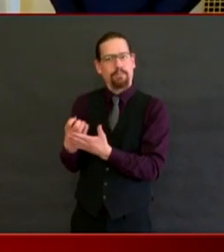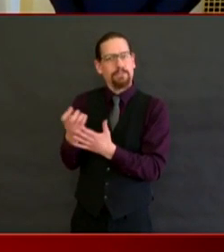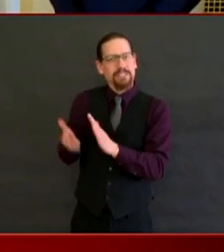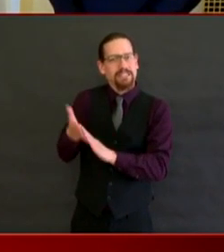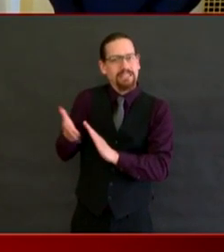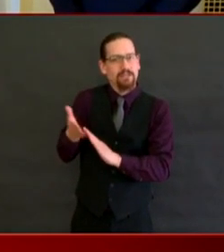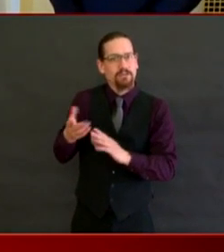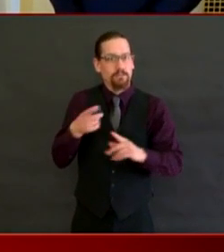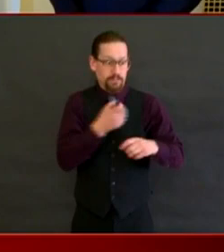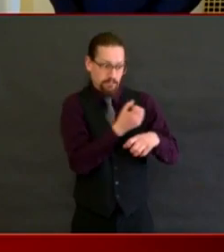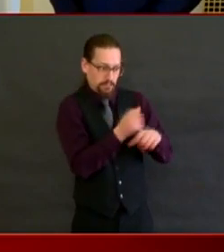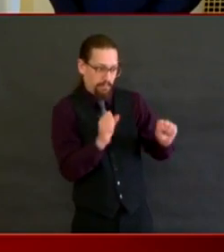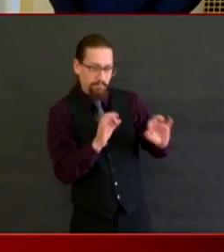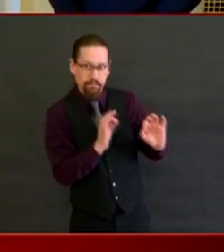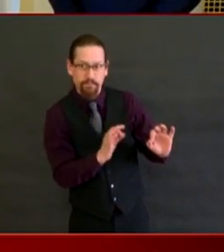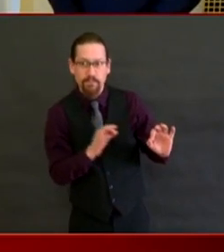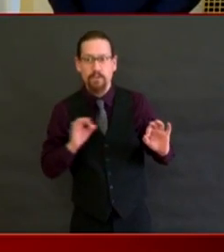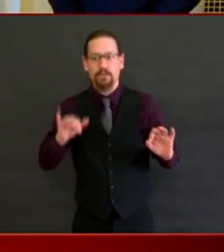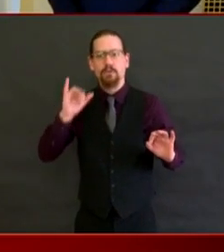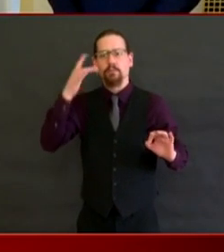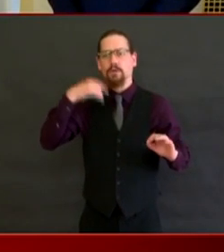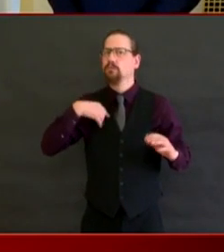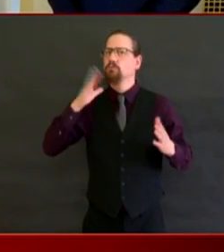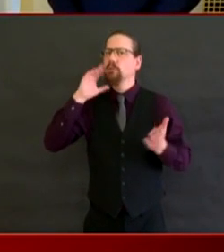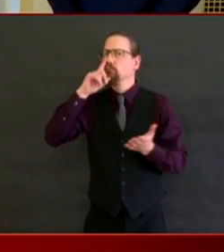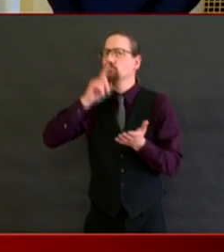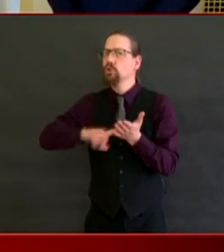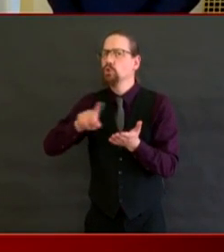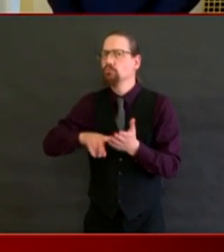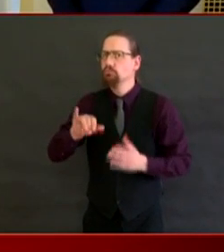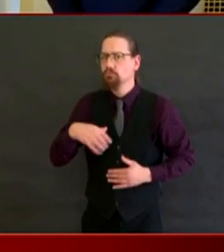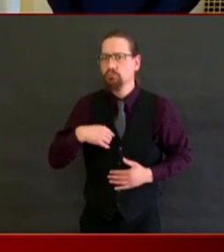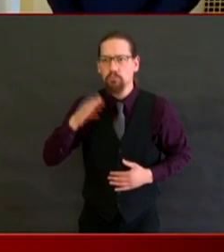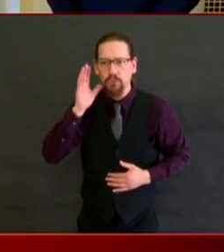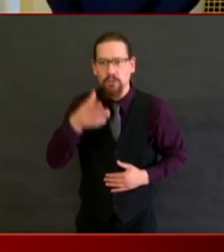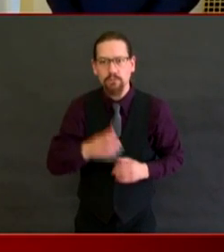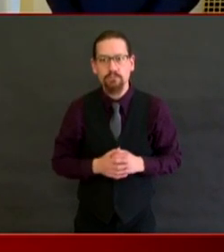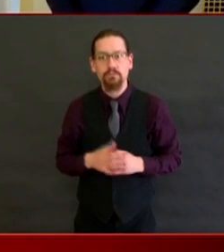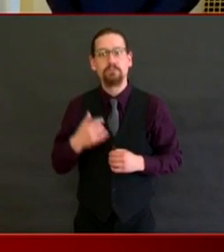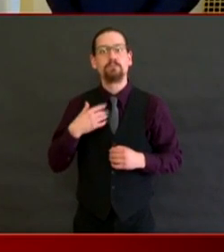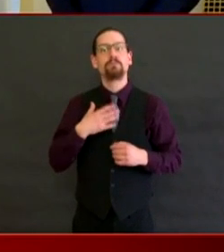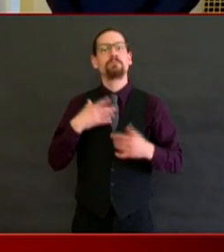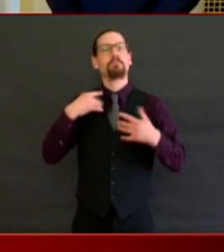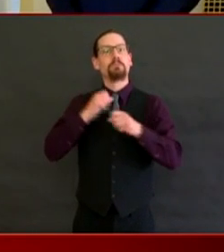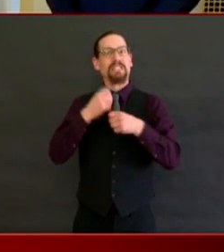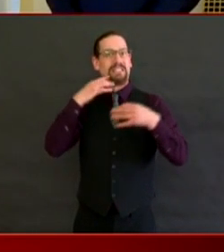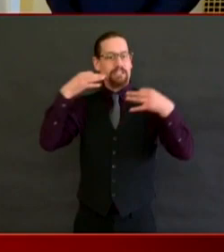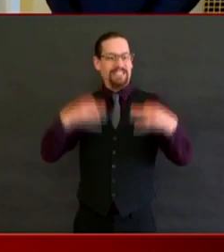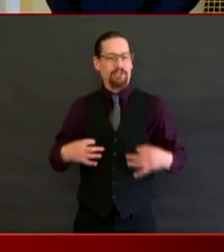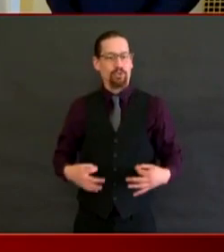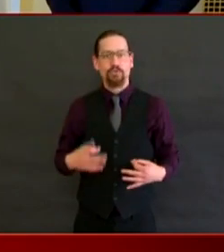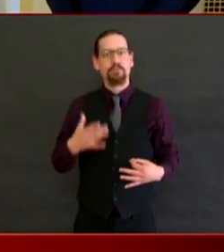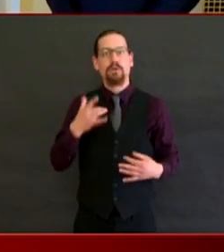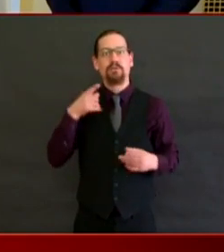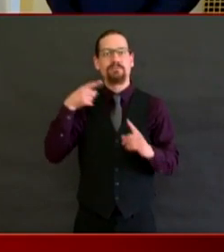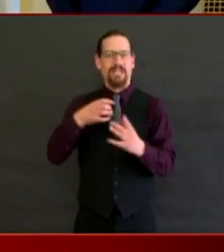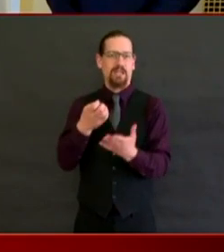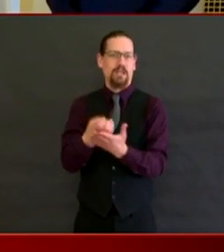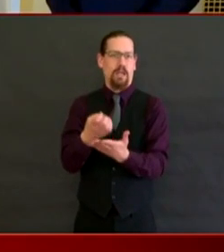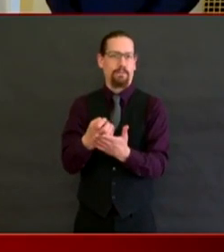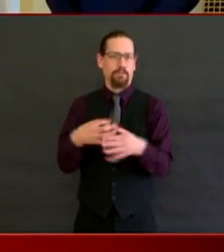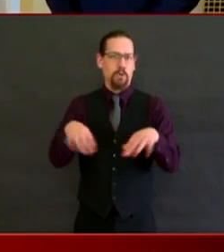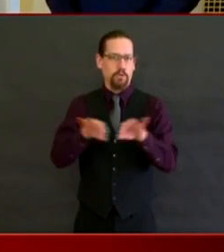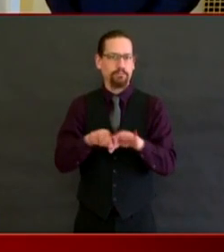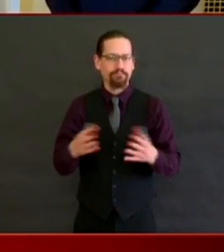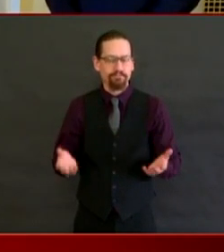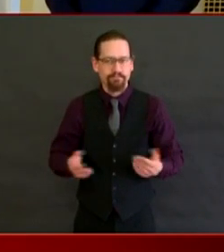employers, big box companies, big grocery stores, to look around and